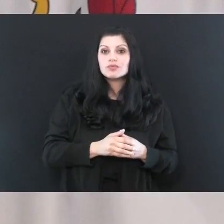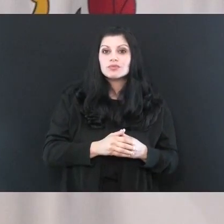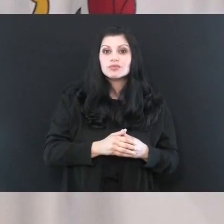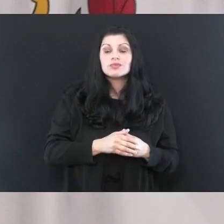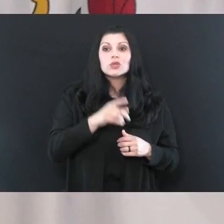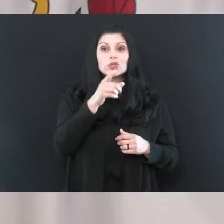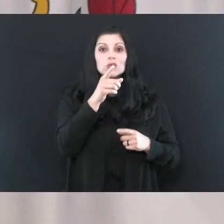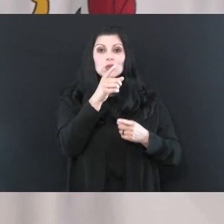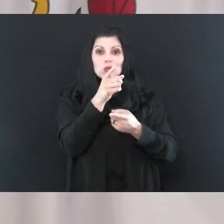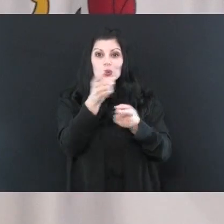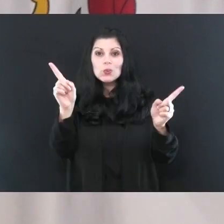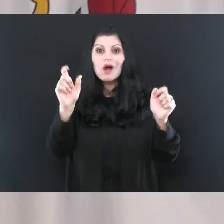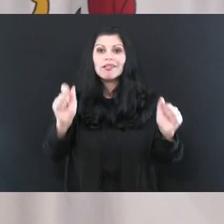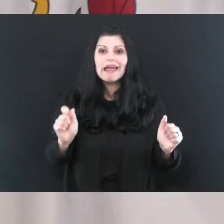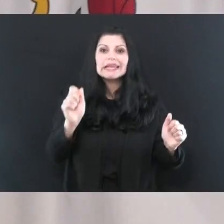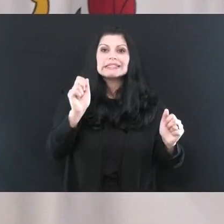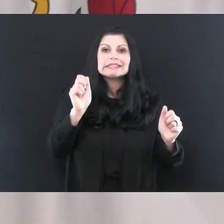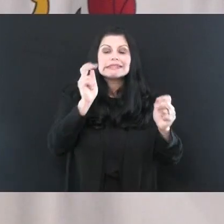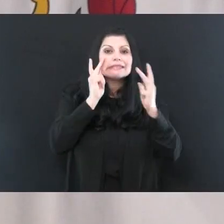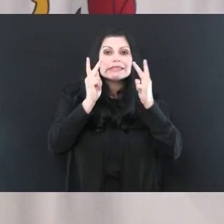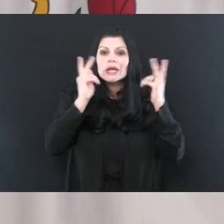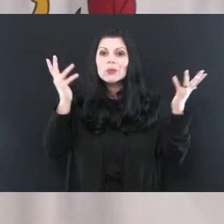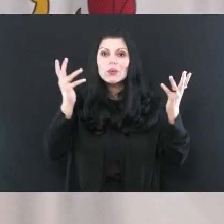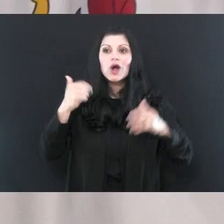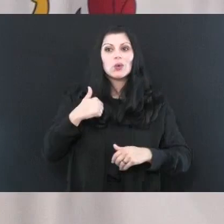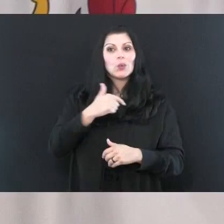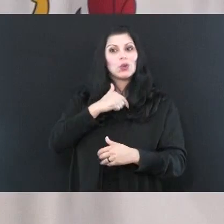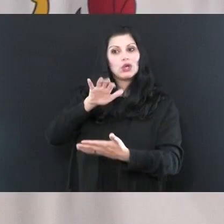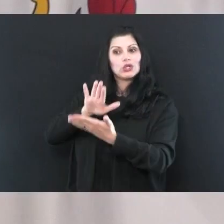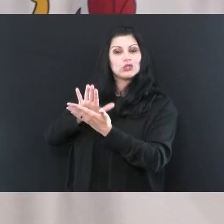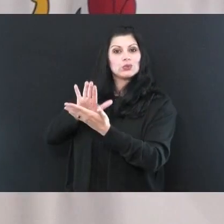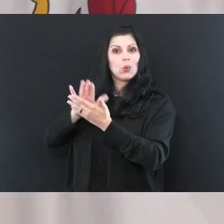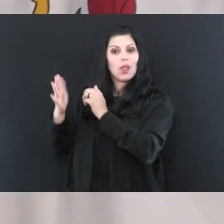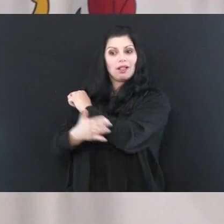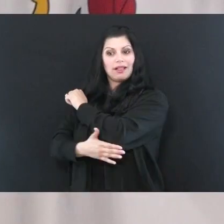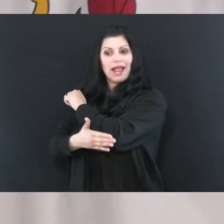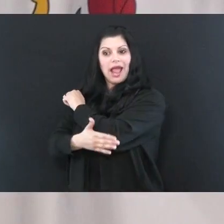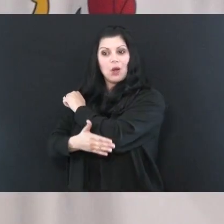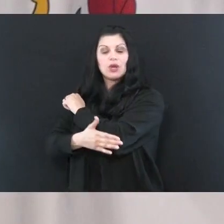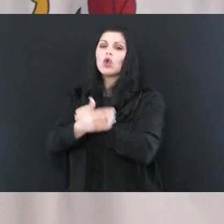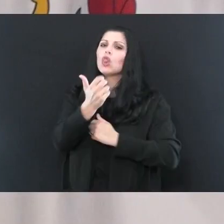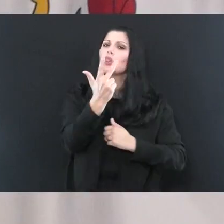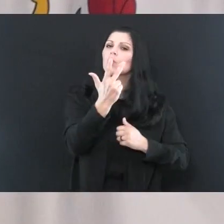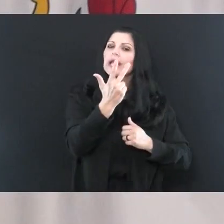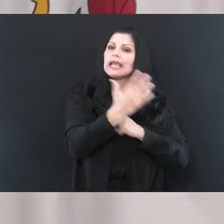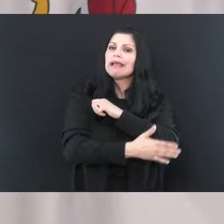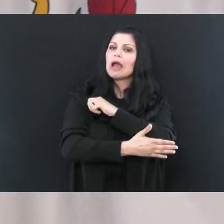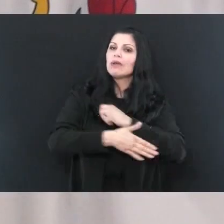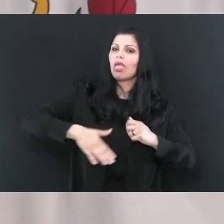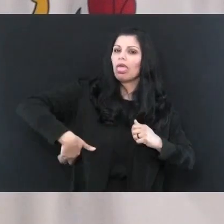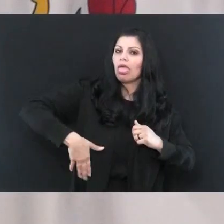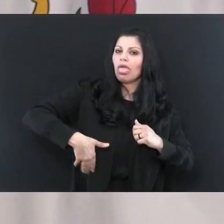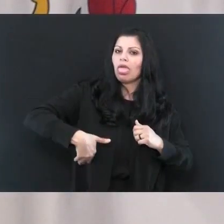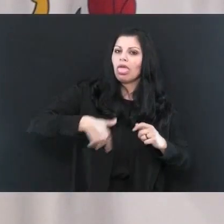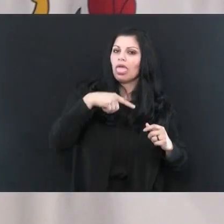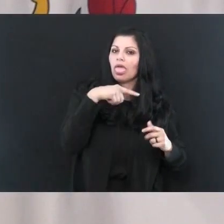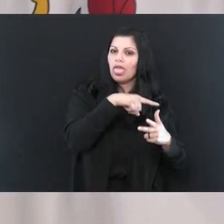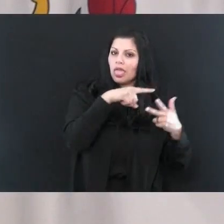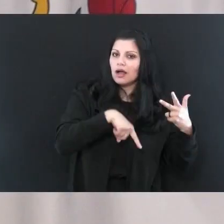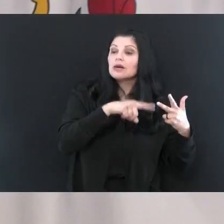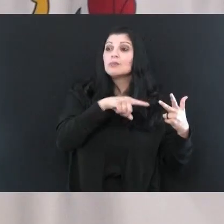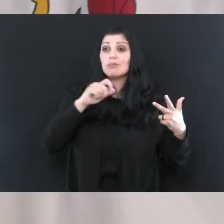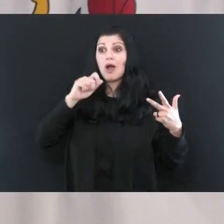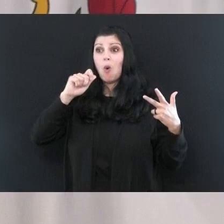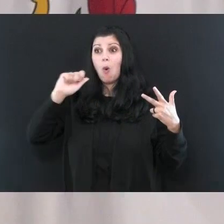we're in school in all the counties. There's 3 counties that were not in school today, but we've been back to school now in